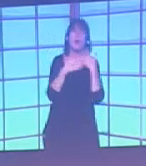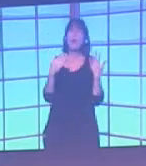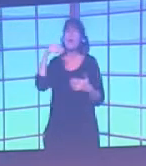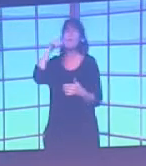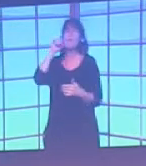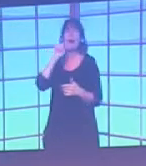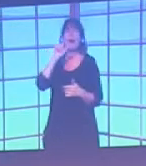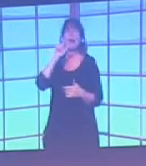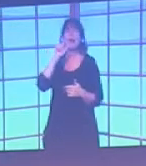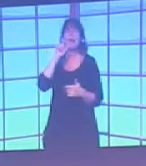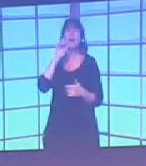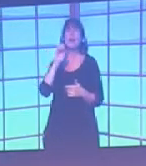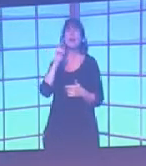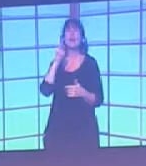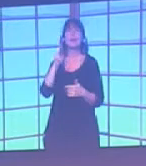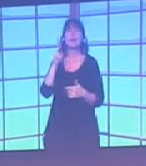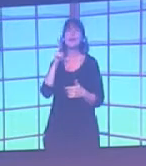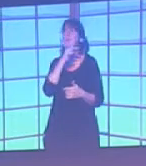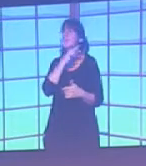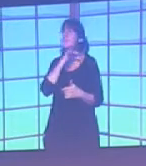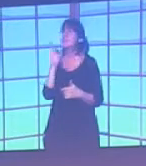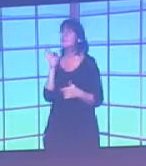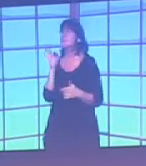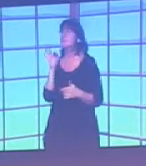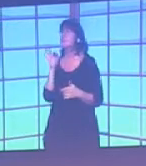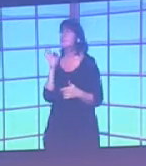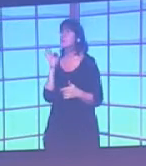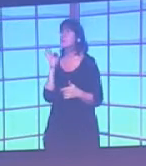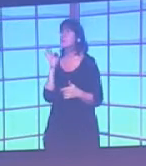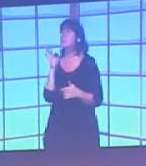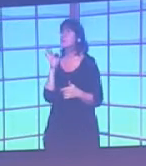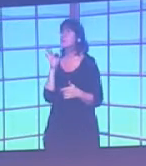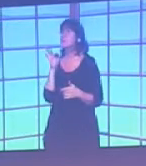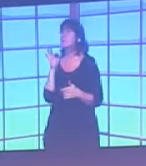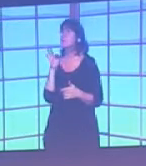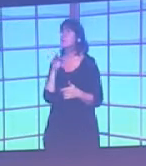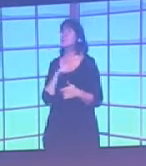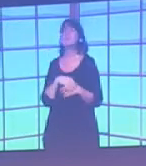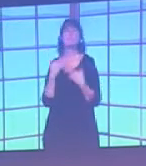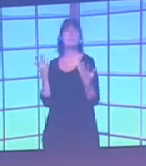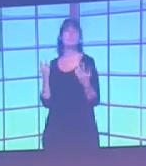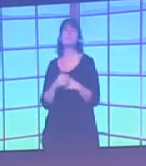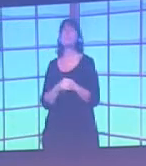from the French, they've both gone. I wonder if you could